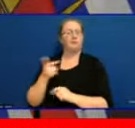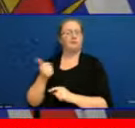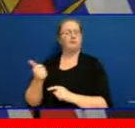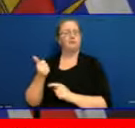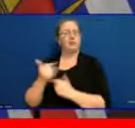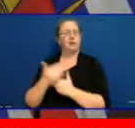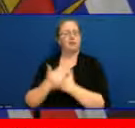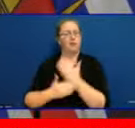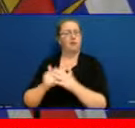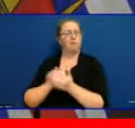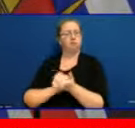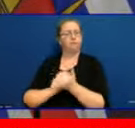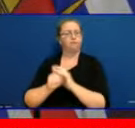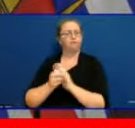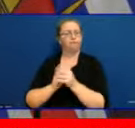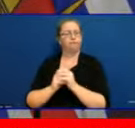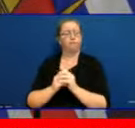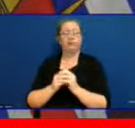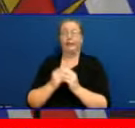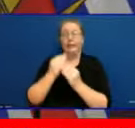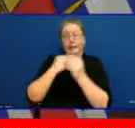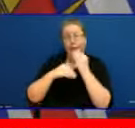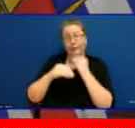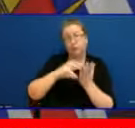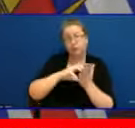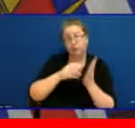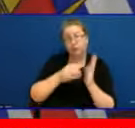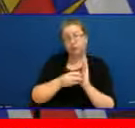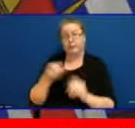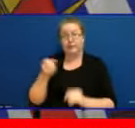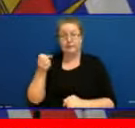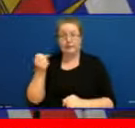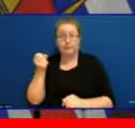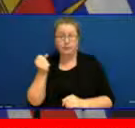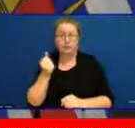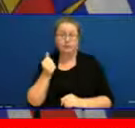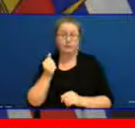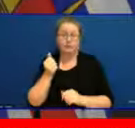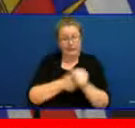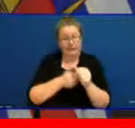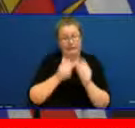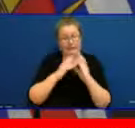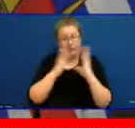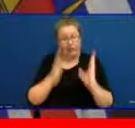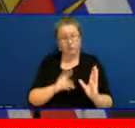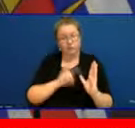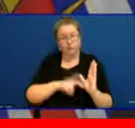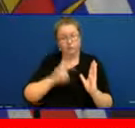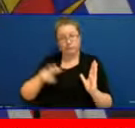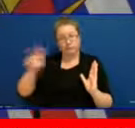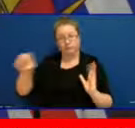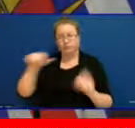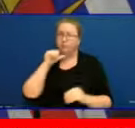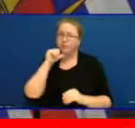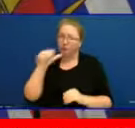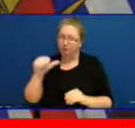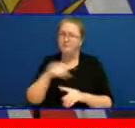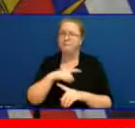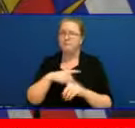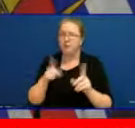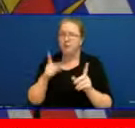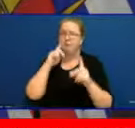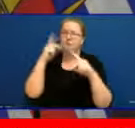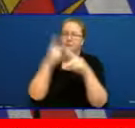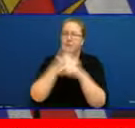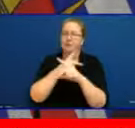him. I think he'll be washing his hands a lot, and he probably won't be eating cookies and milk in every house this year. But we'll find ways of making it